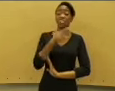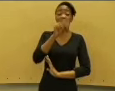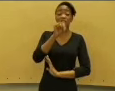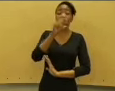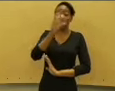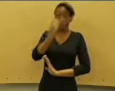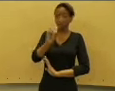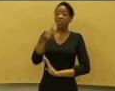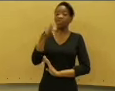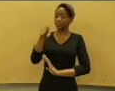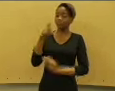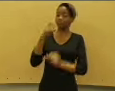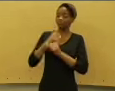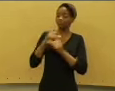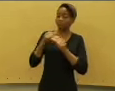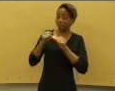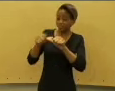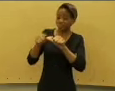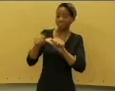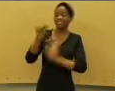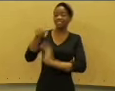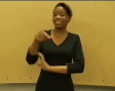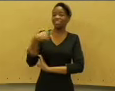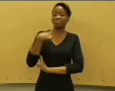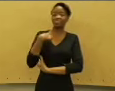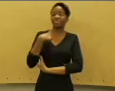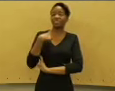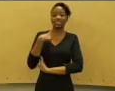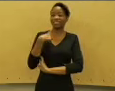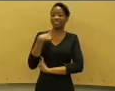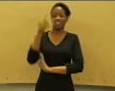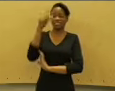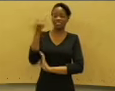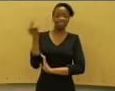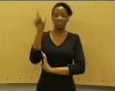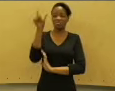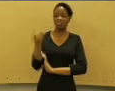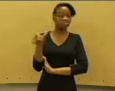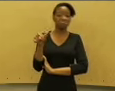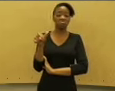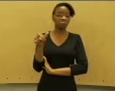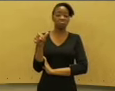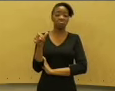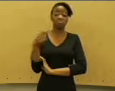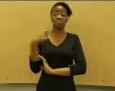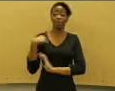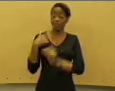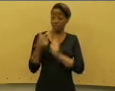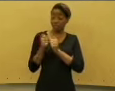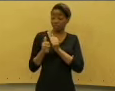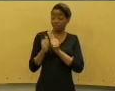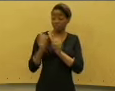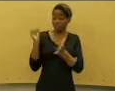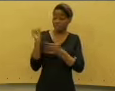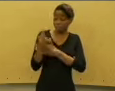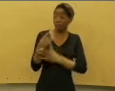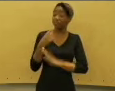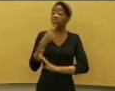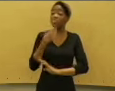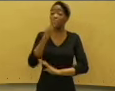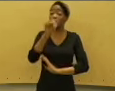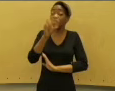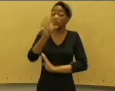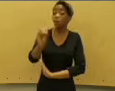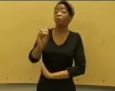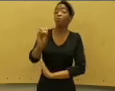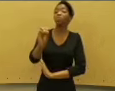continue the conversation, then you're definitely not the right person for me. Because if I can say no to you on text and you don't listen, what are the chances that